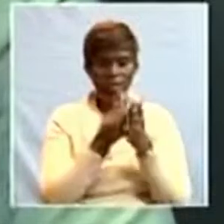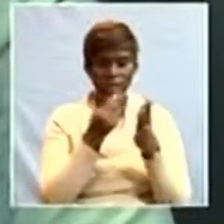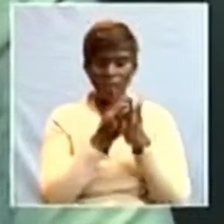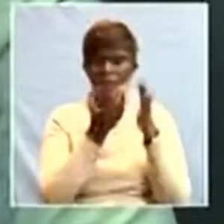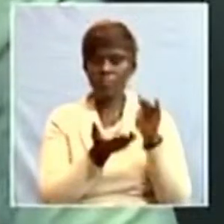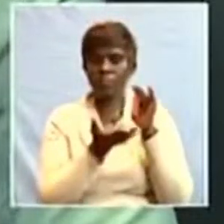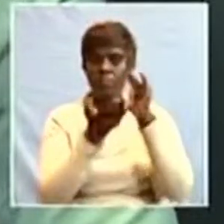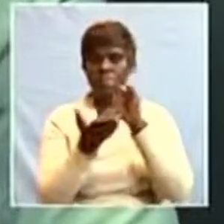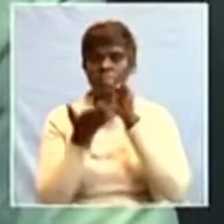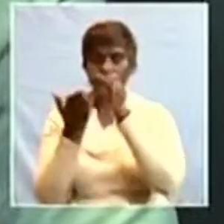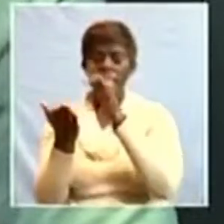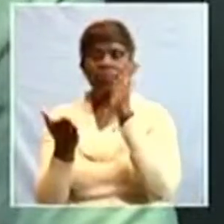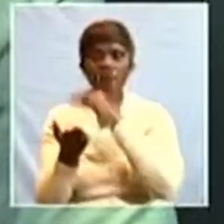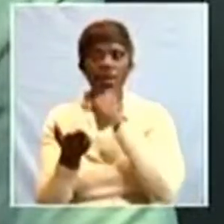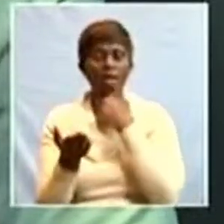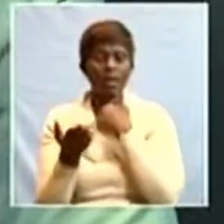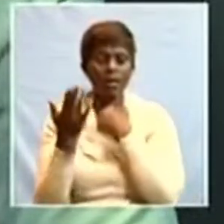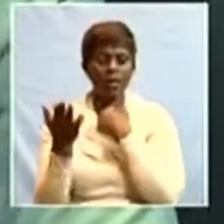allocated,